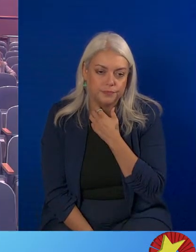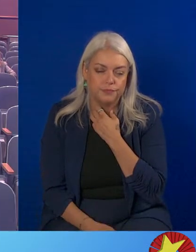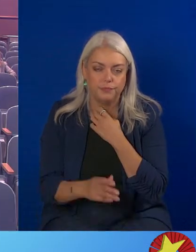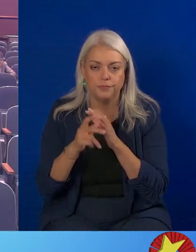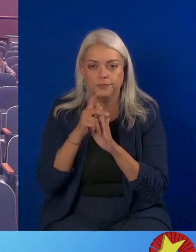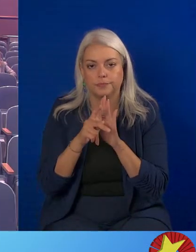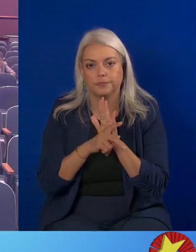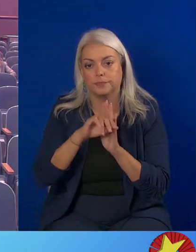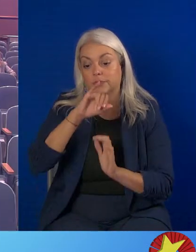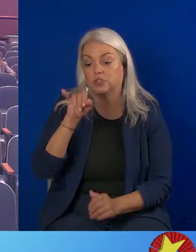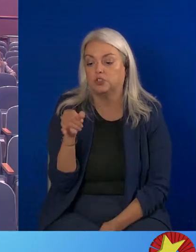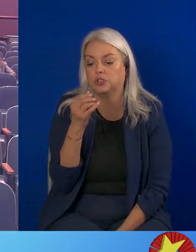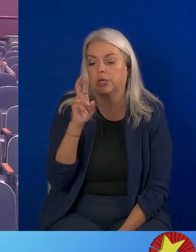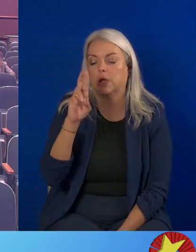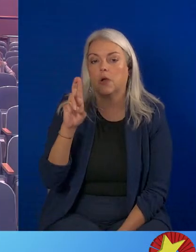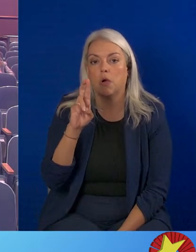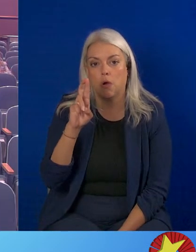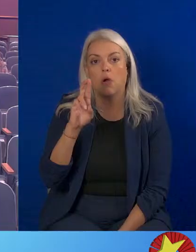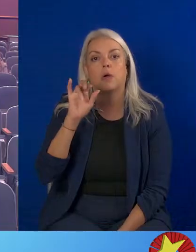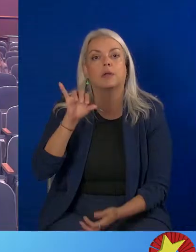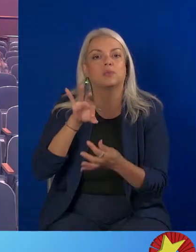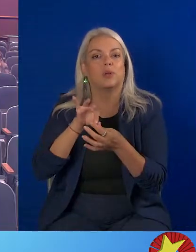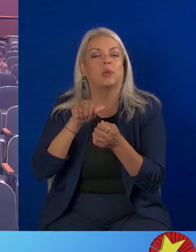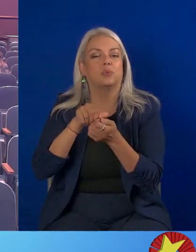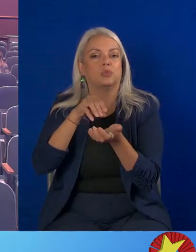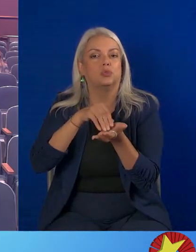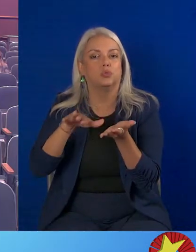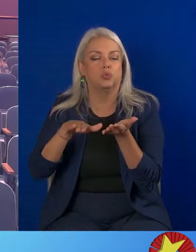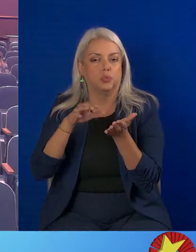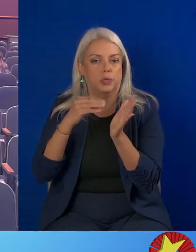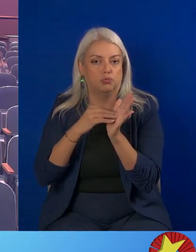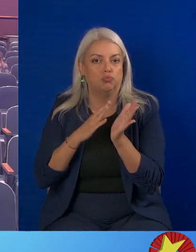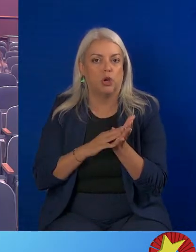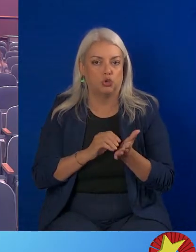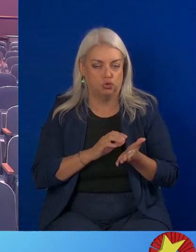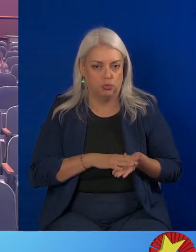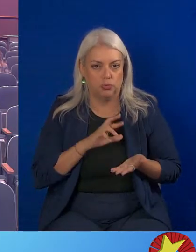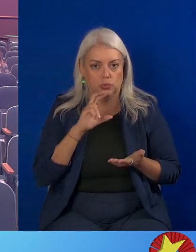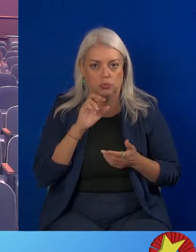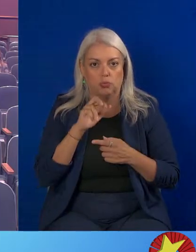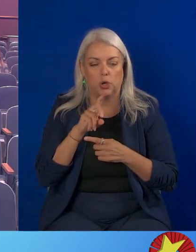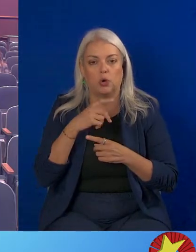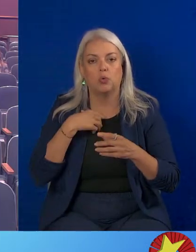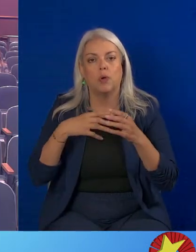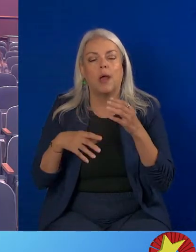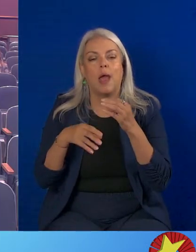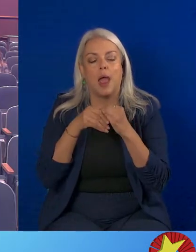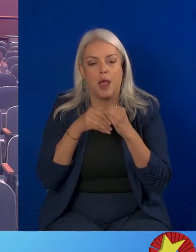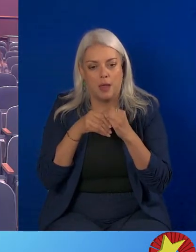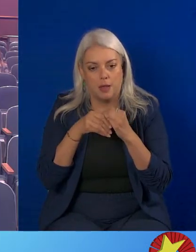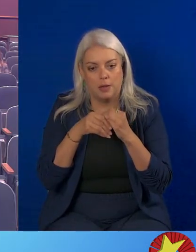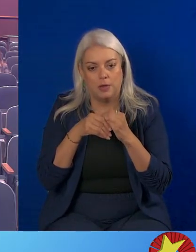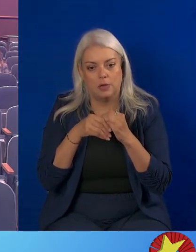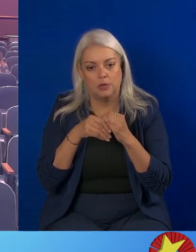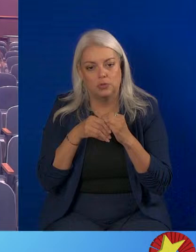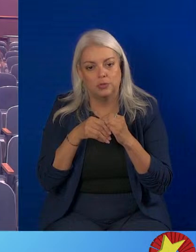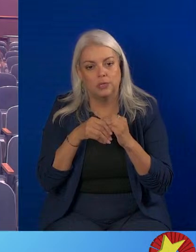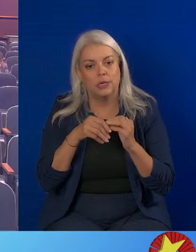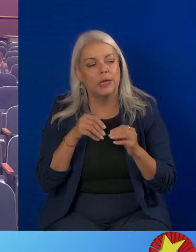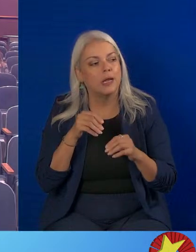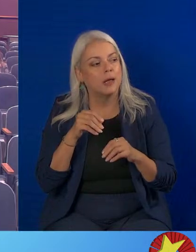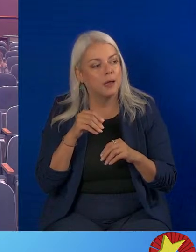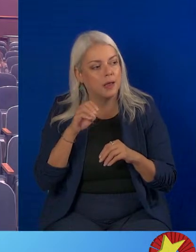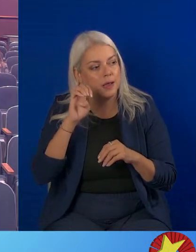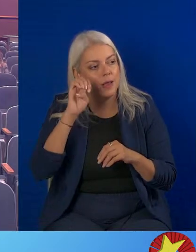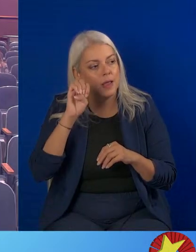JR, which is student records, we're adding ESSA in there because it